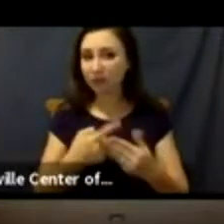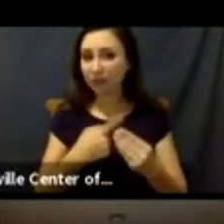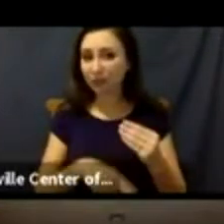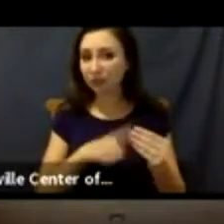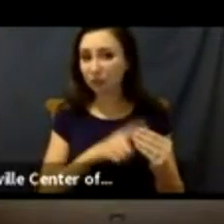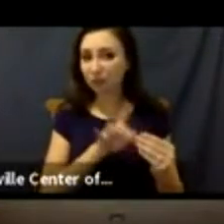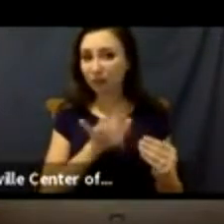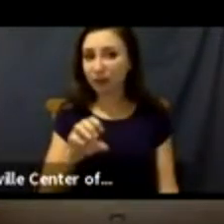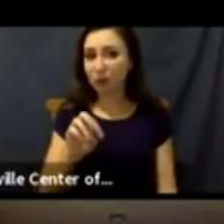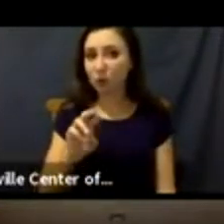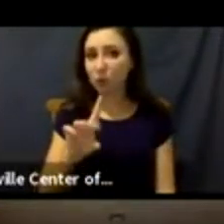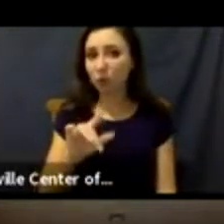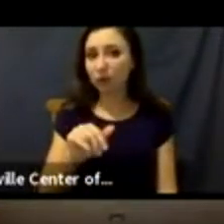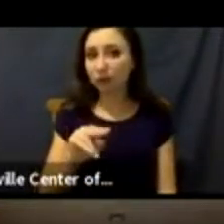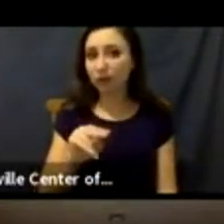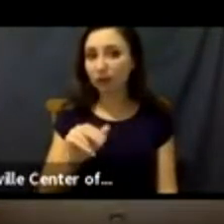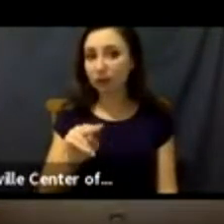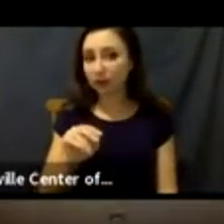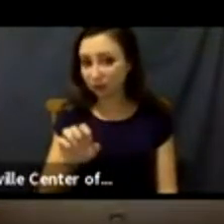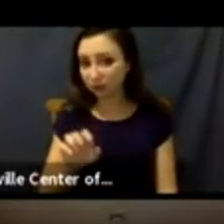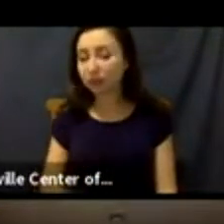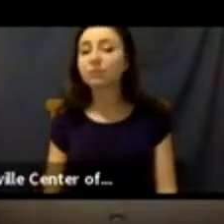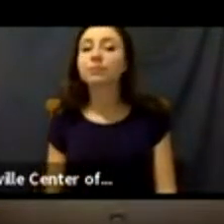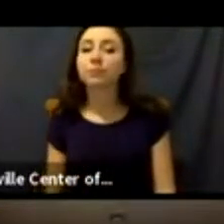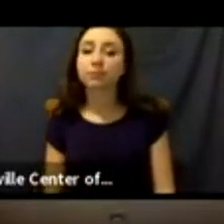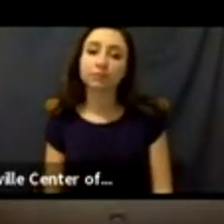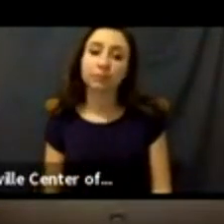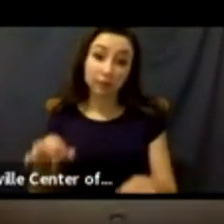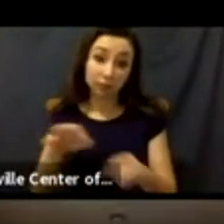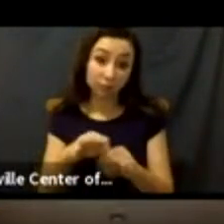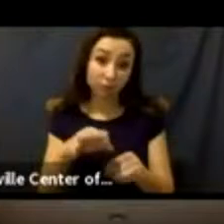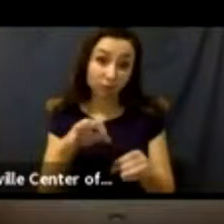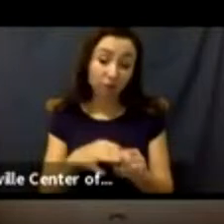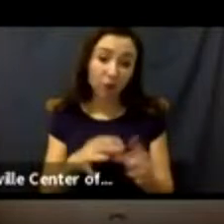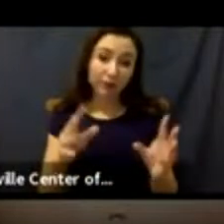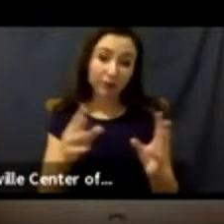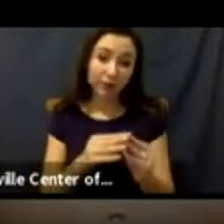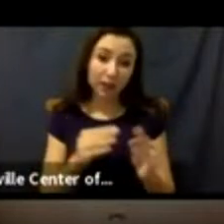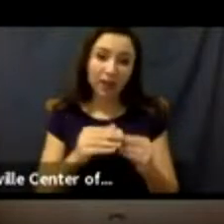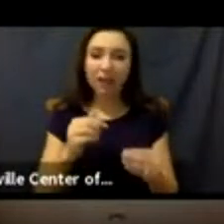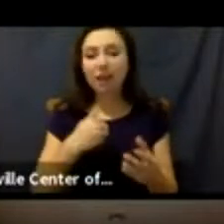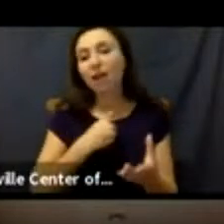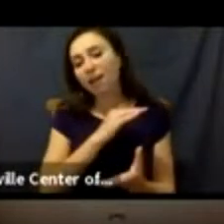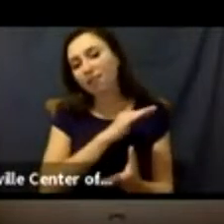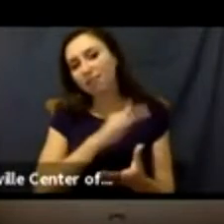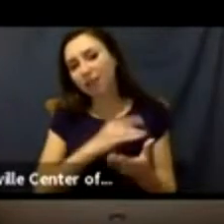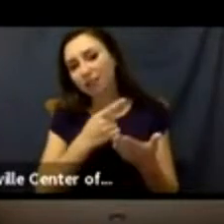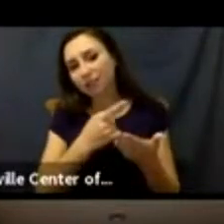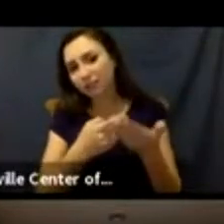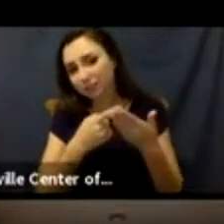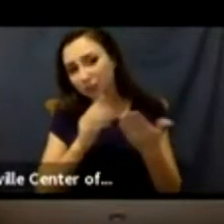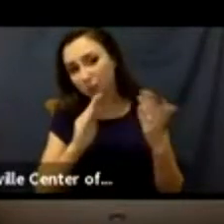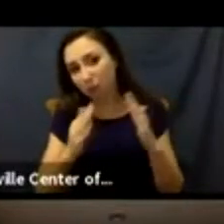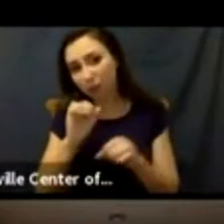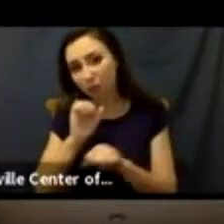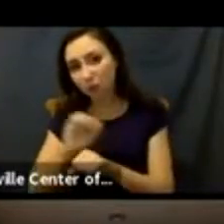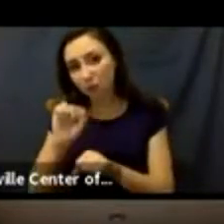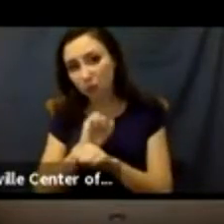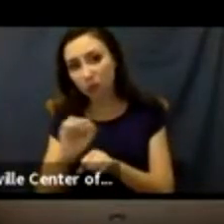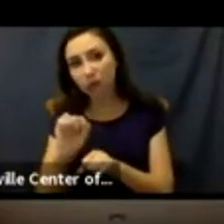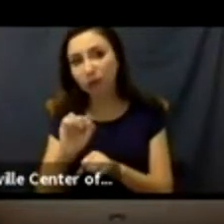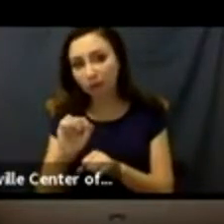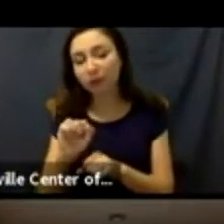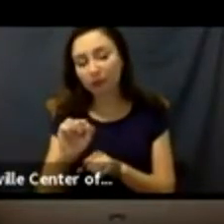ordinance. The voting session tends to have less discussion than the working session. And